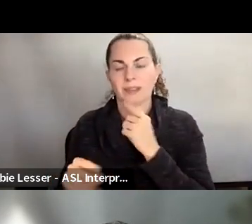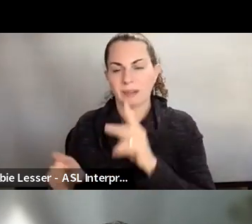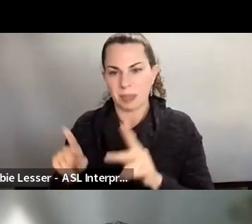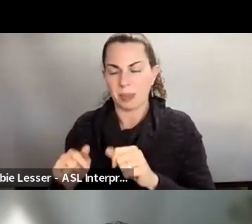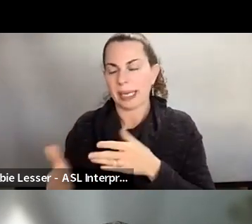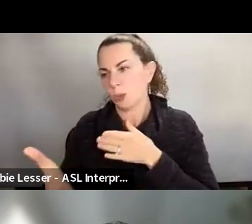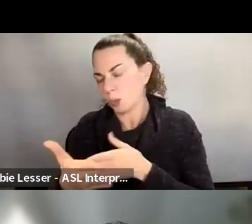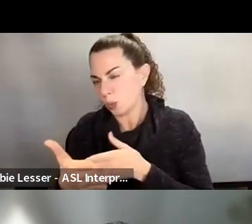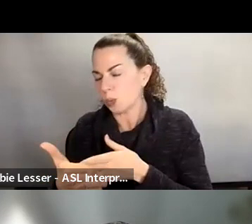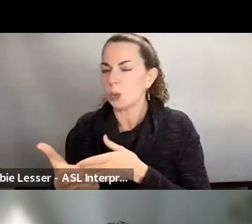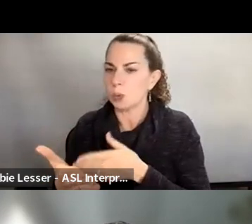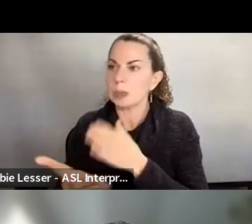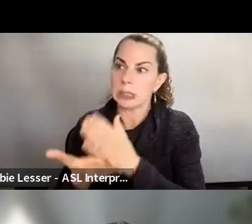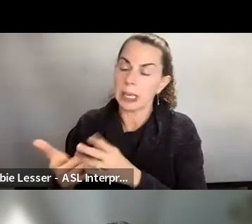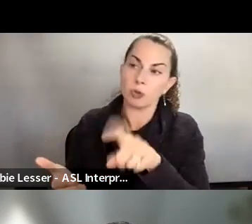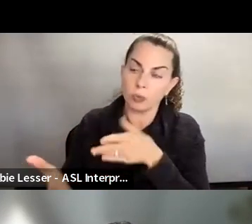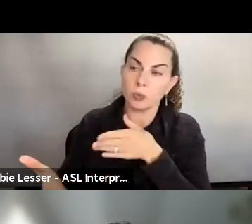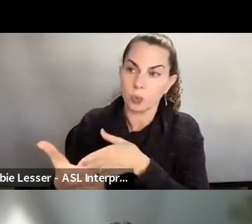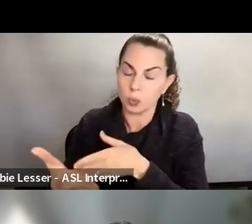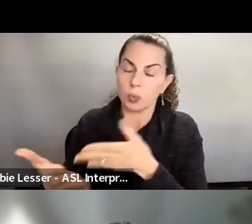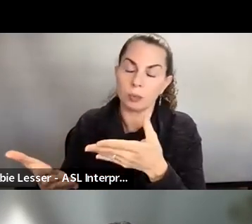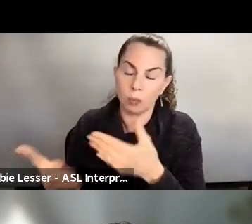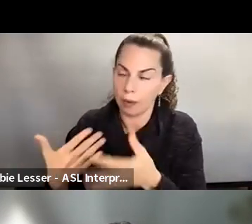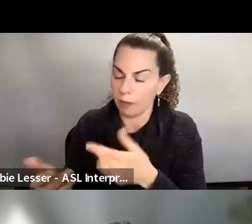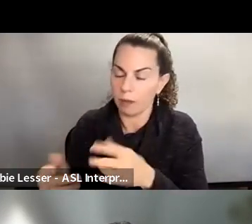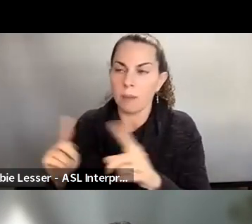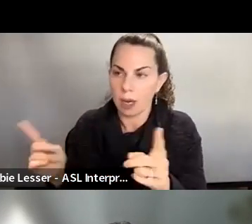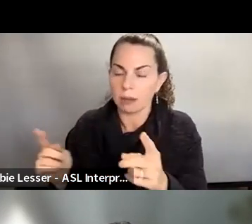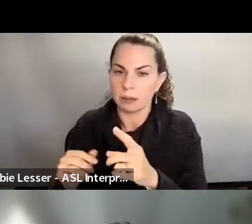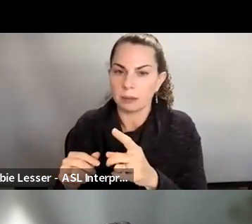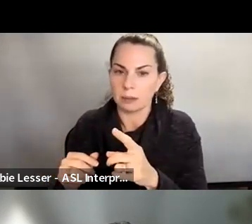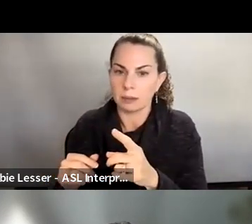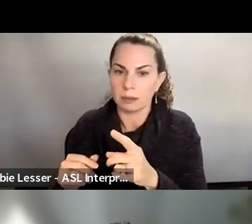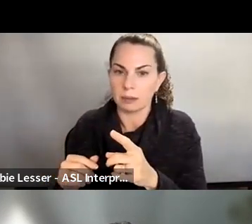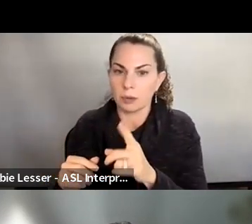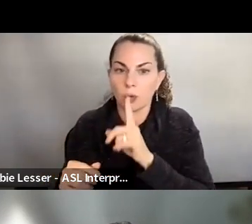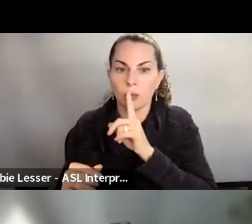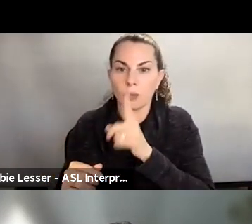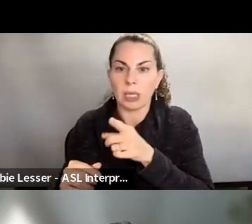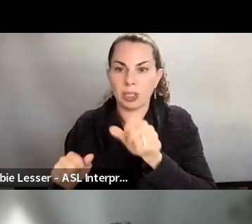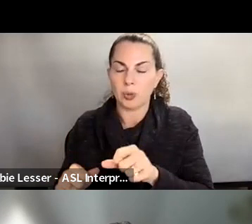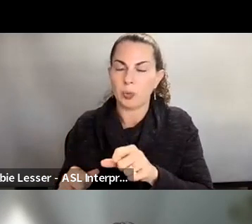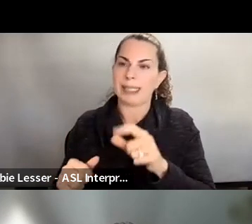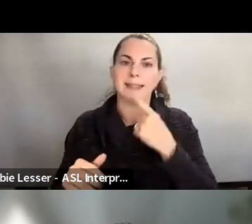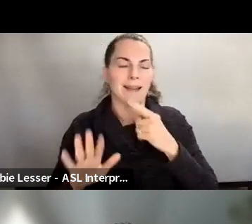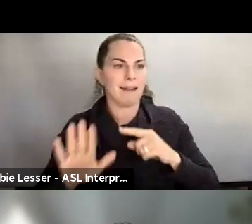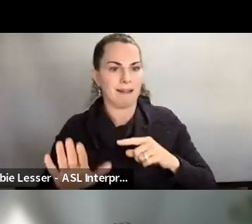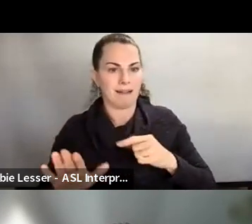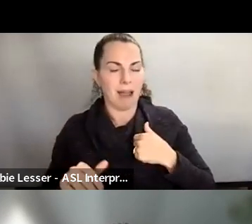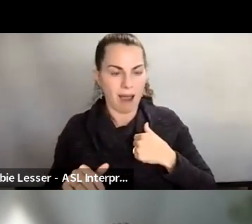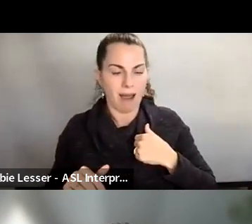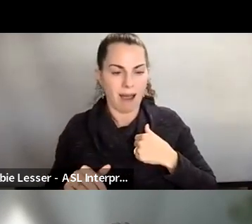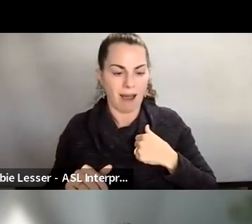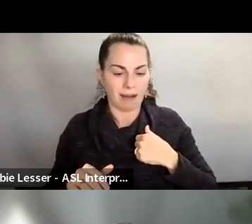sue and some should sue and whatever else. But the reality is that at least you can stand and say, I was